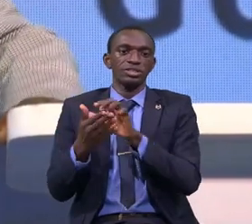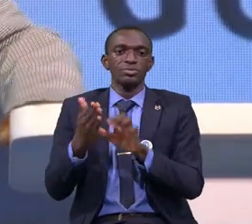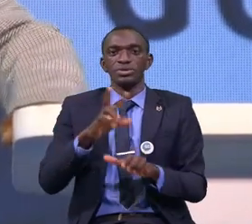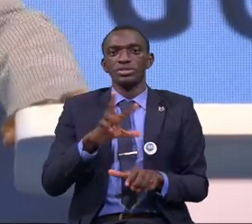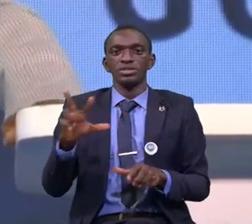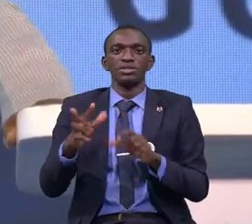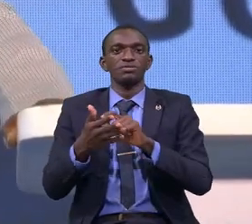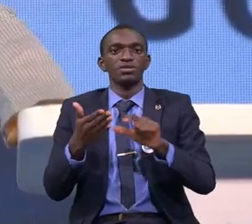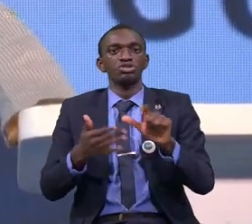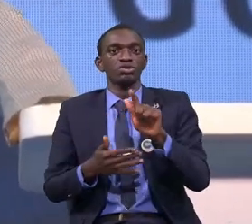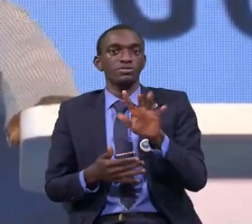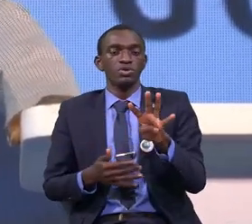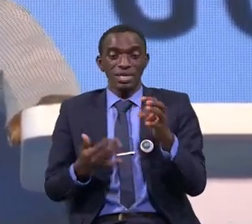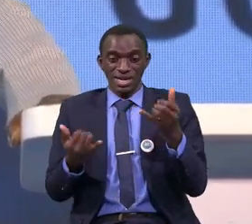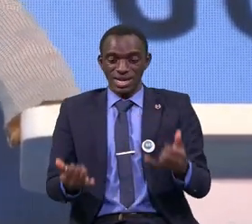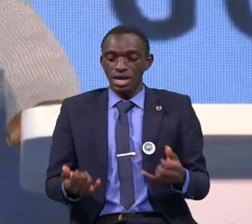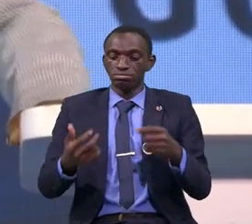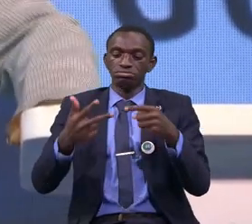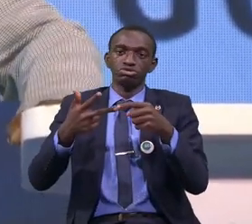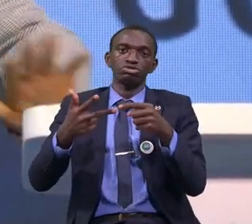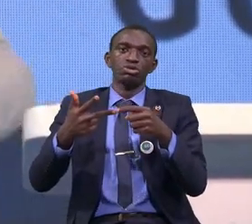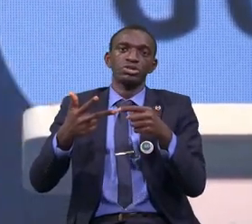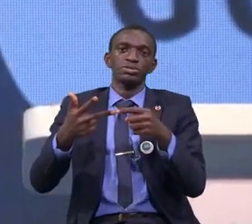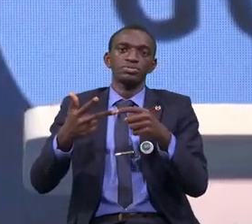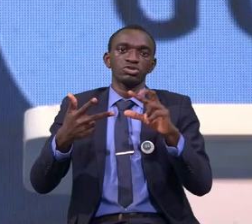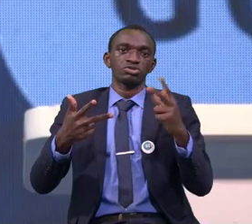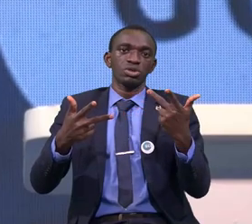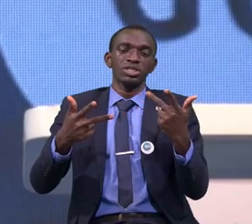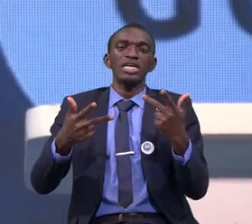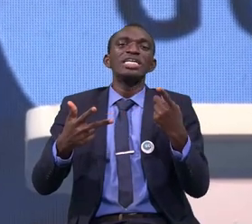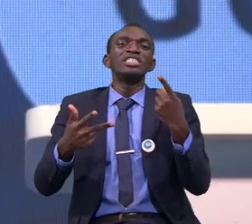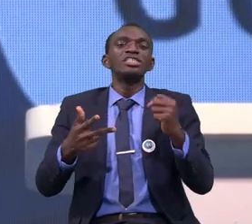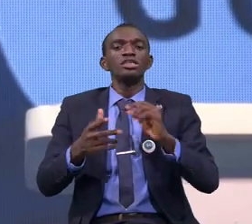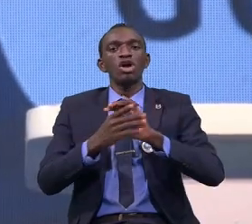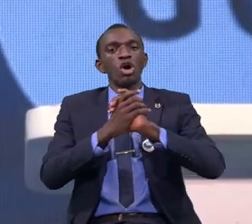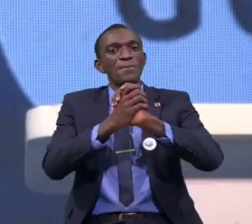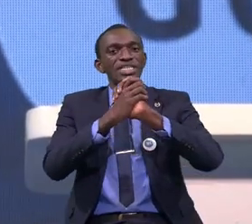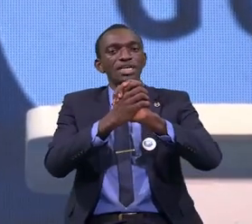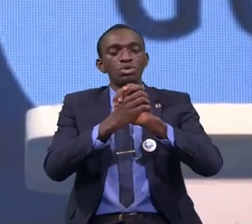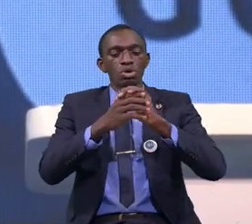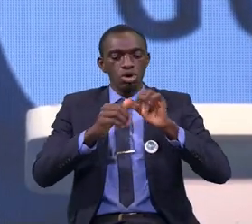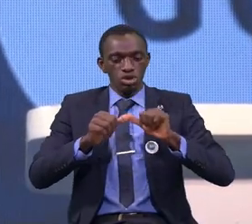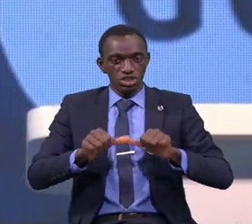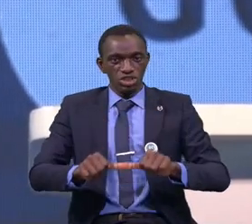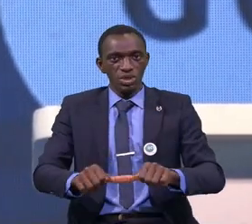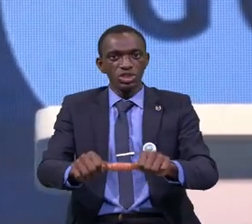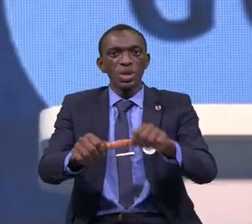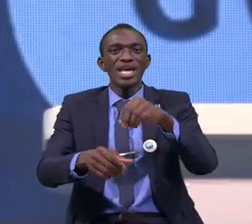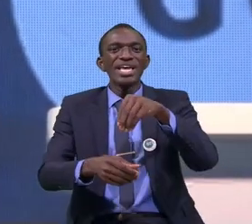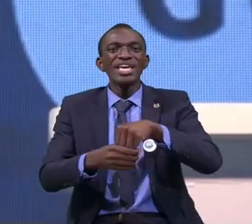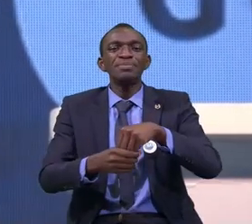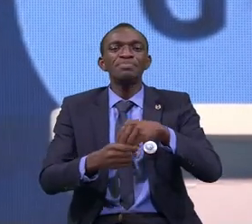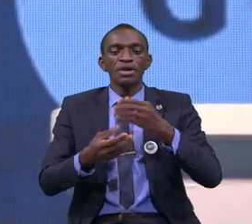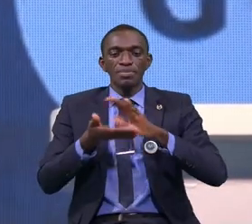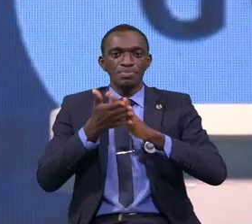We come to number three now. The commendable continuation in peace, purity, and